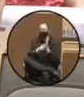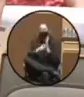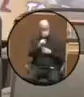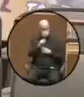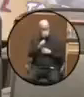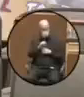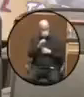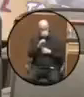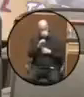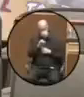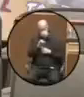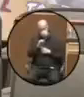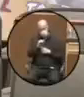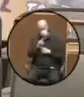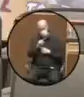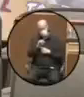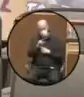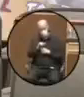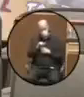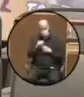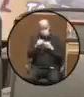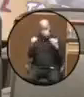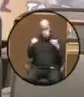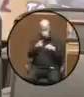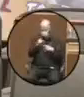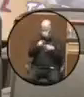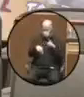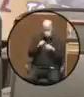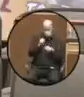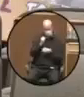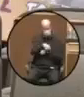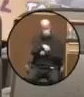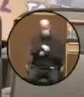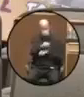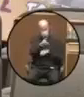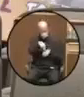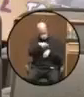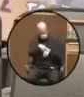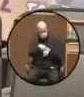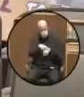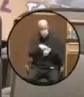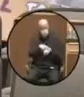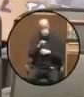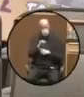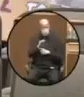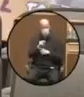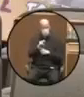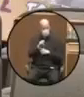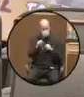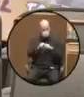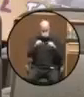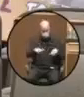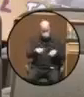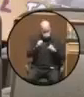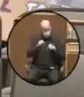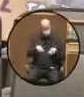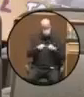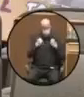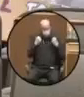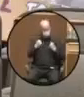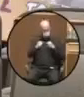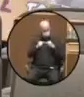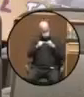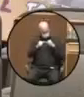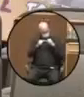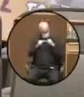well. Thank you. You cannot beat natural immunity of COVID recovery, proven to be complete and durable. Cannot vaccinate on top of that and